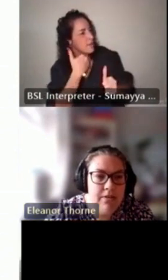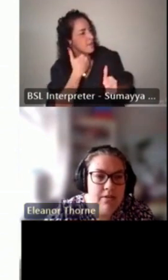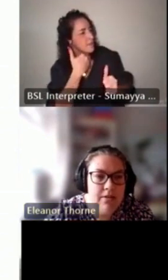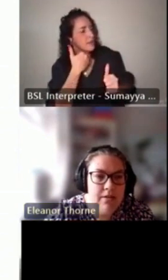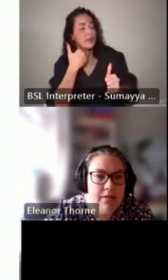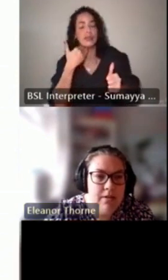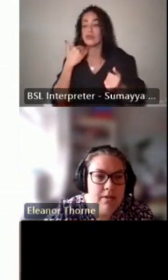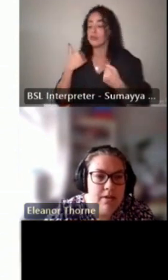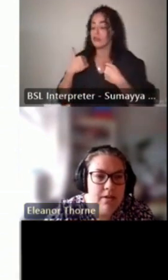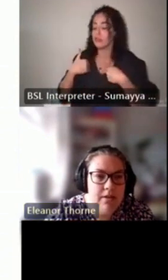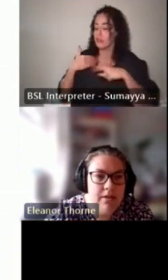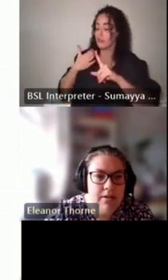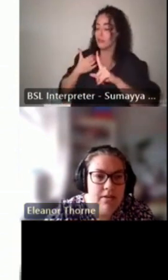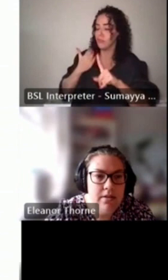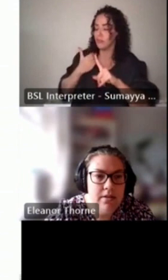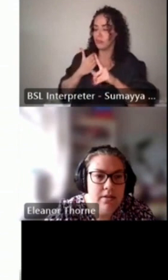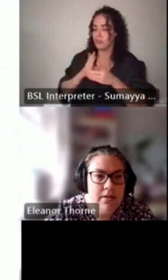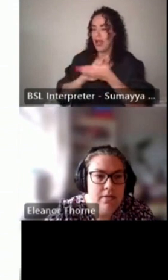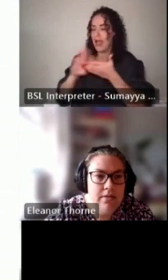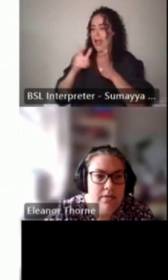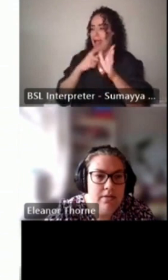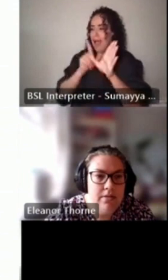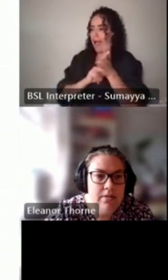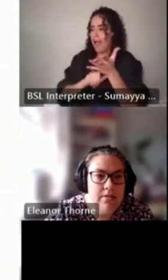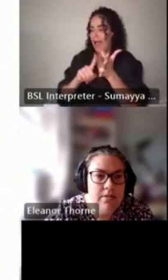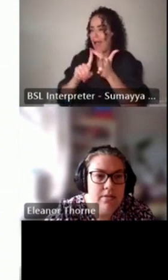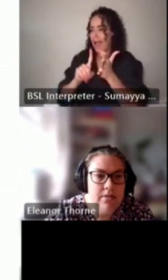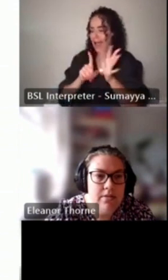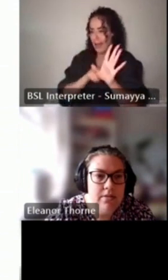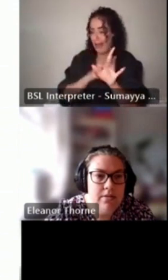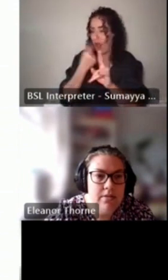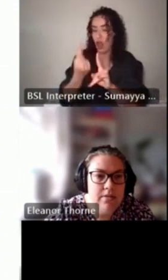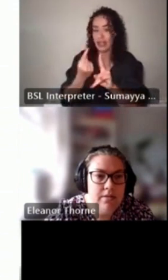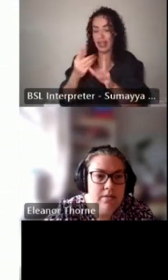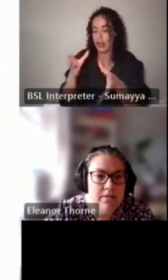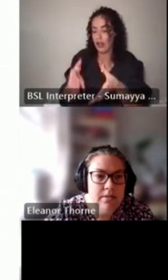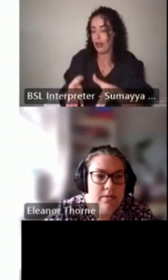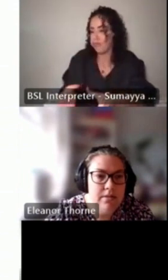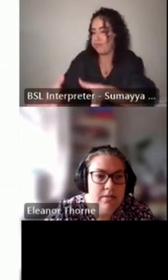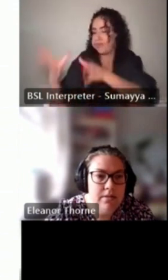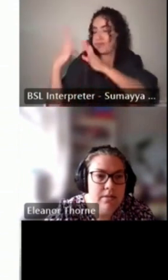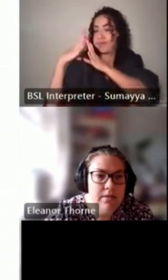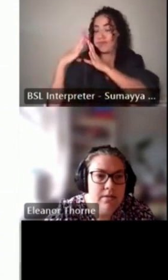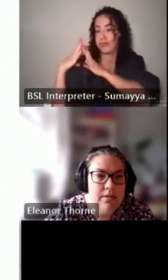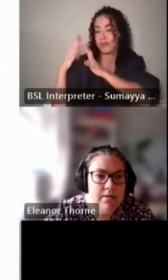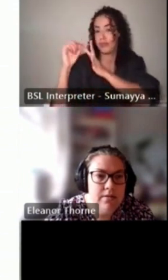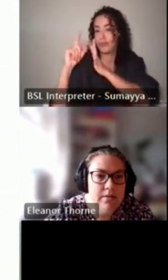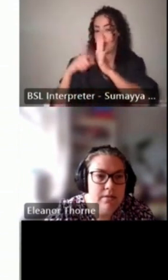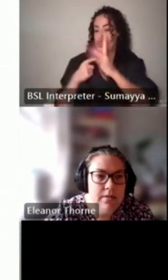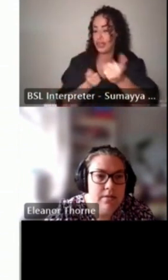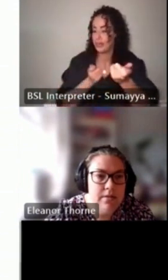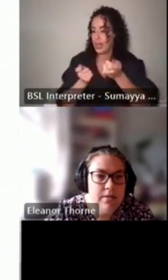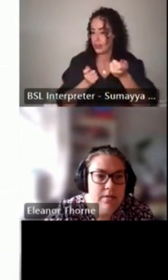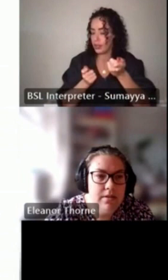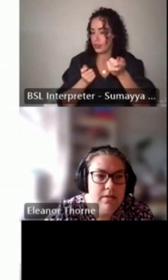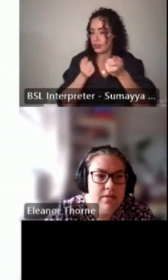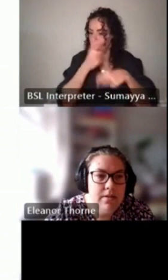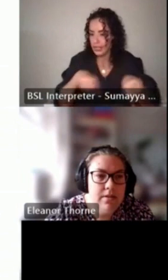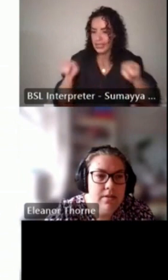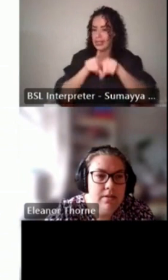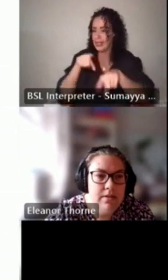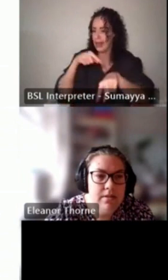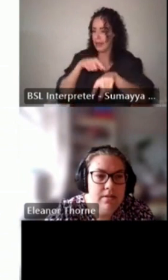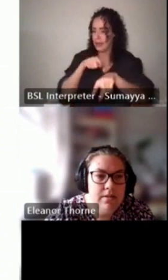just noticed that Hayley seems to be taking on a lot of the project management side of things, whilst also acting as